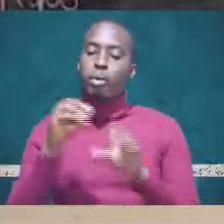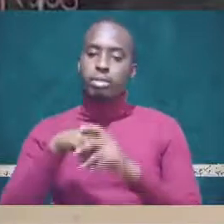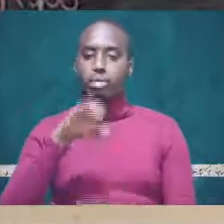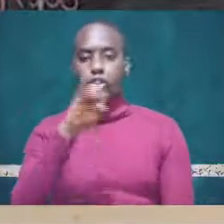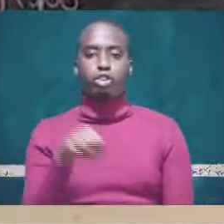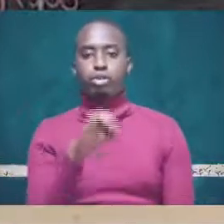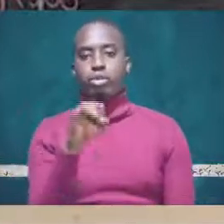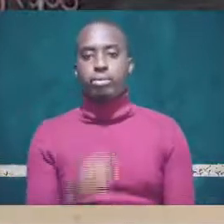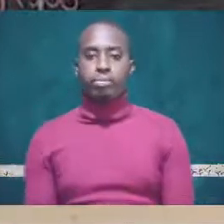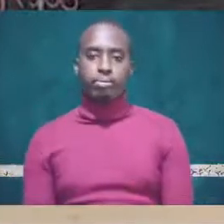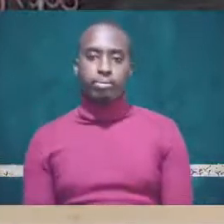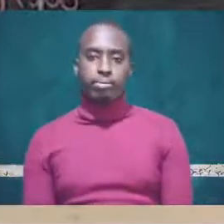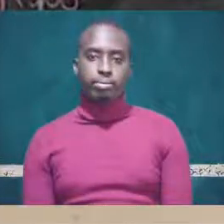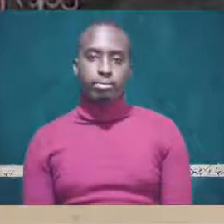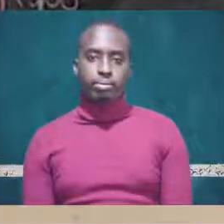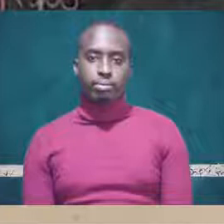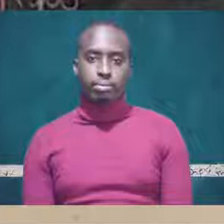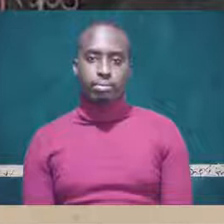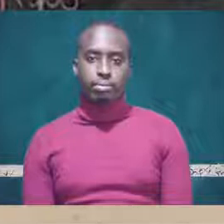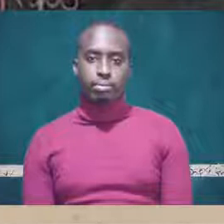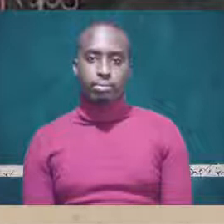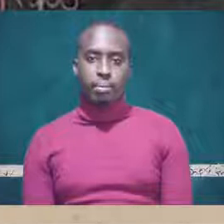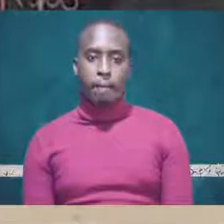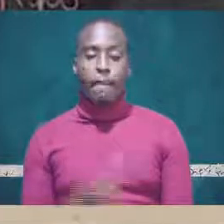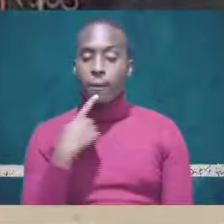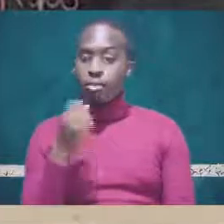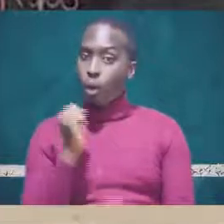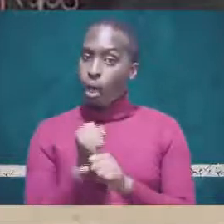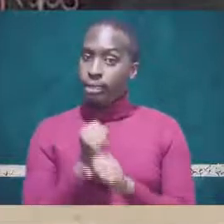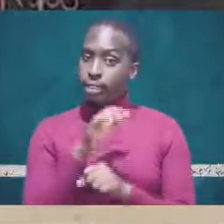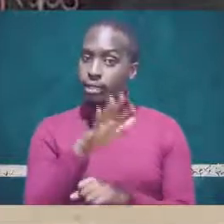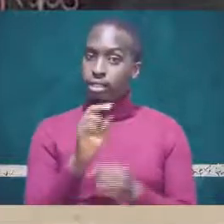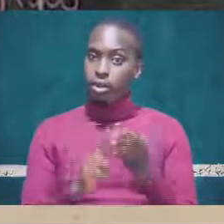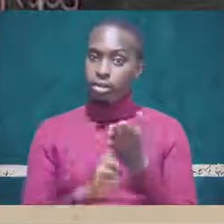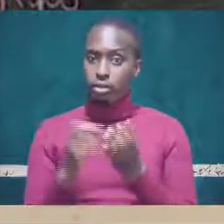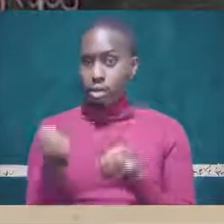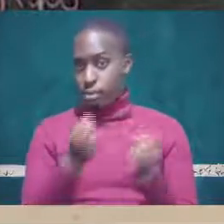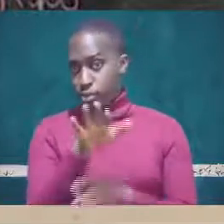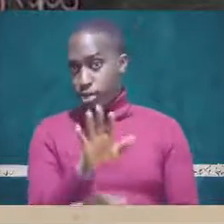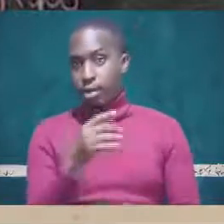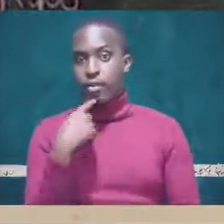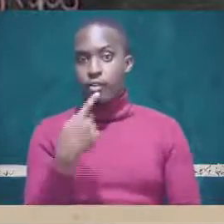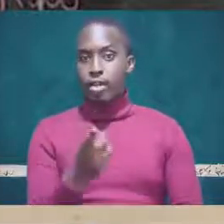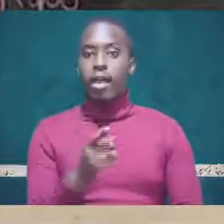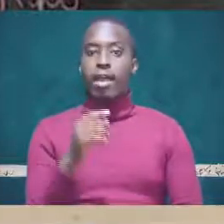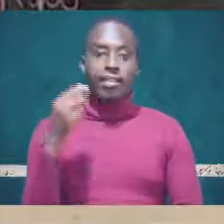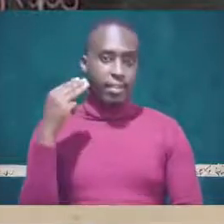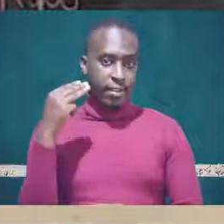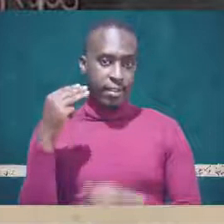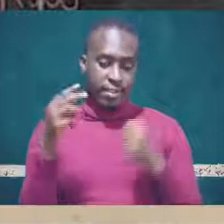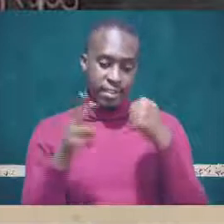in what? In joules. So it means the work done by that tractor is